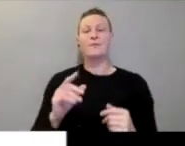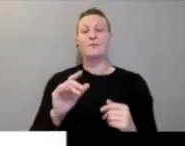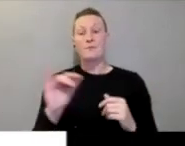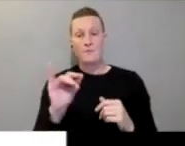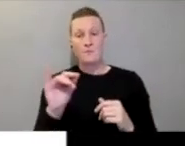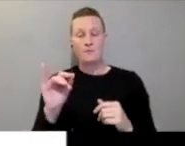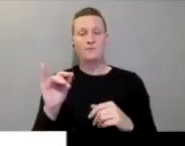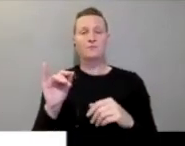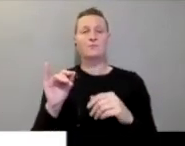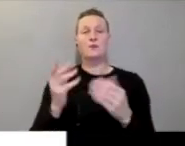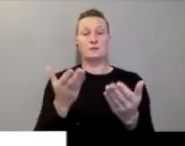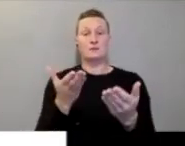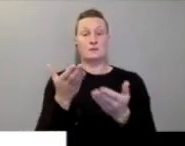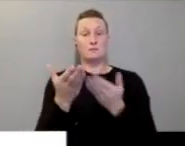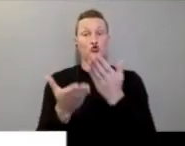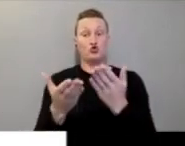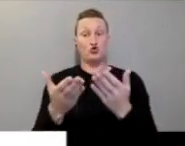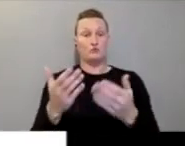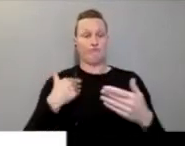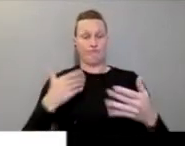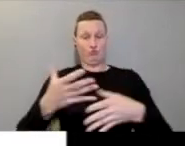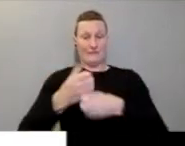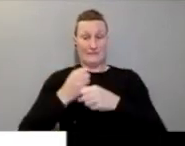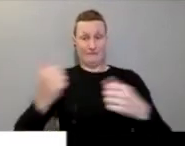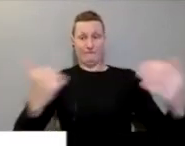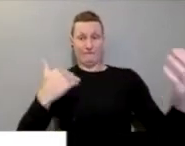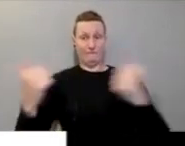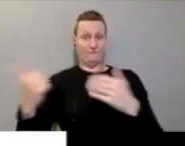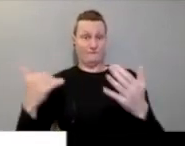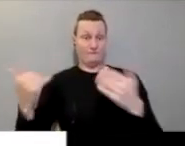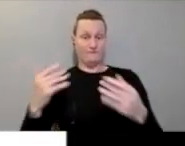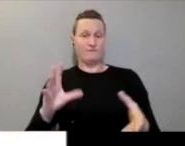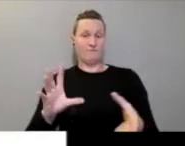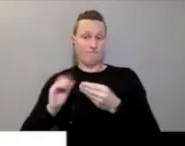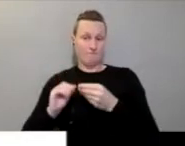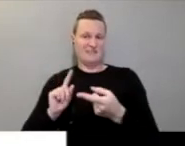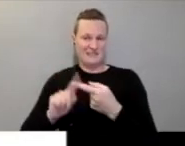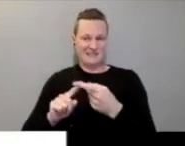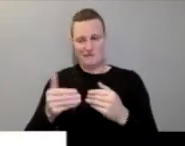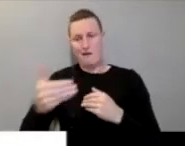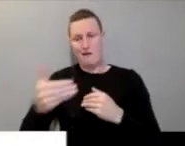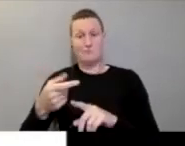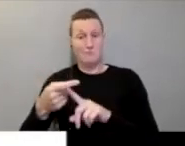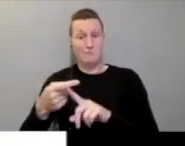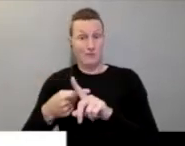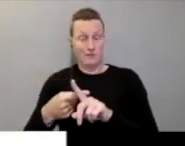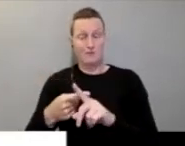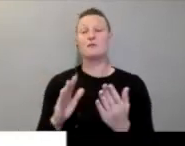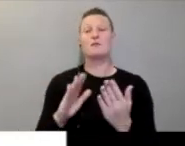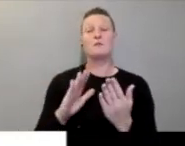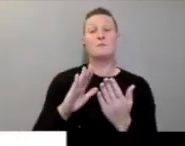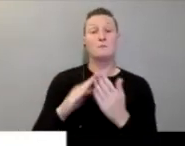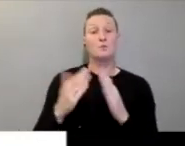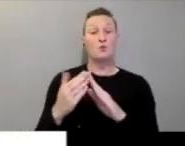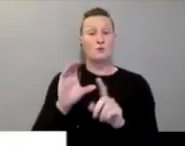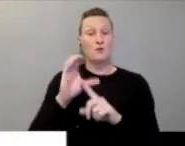until next month, but we're going to be, for the community cultural hubs, we're actually going to